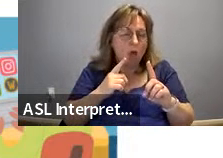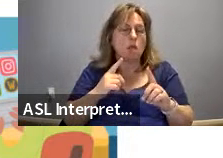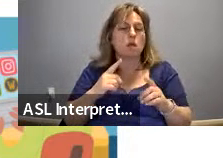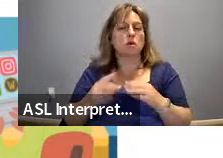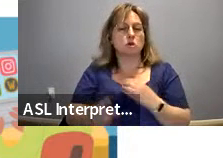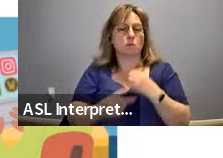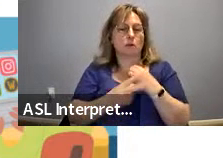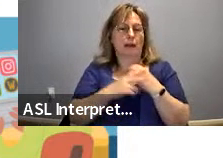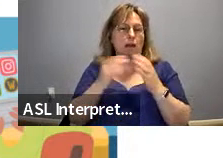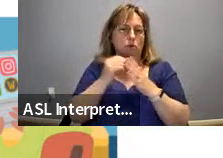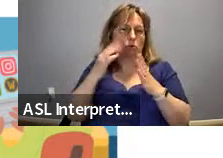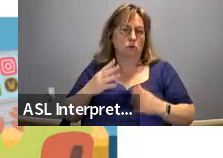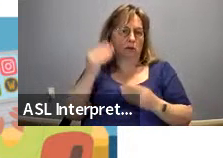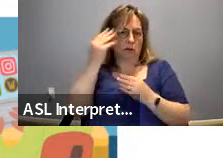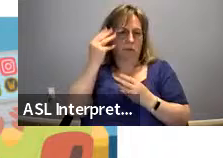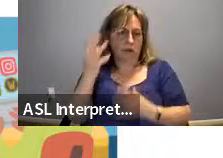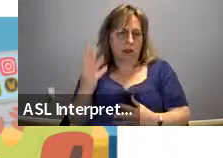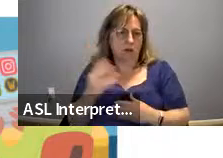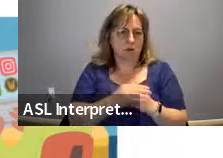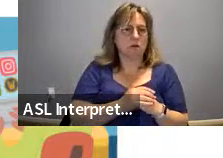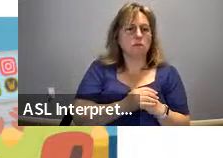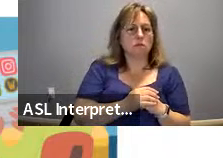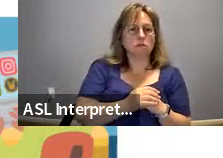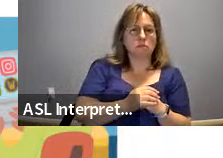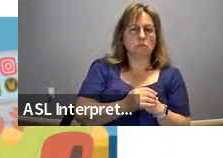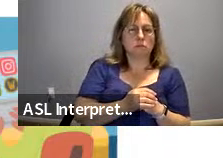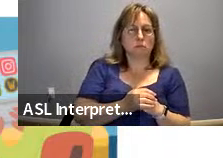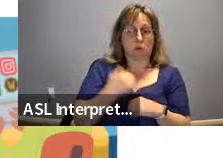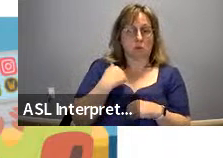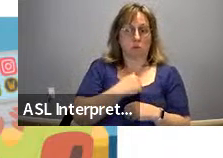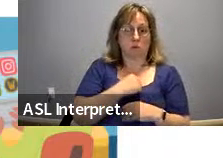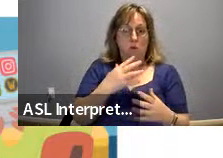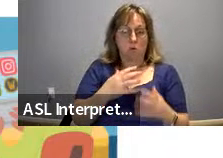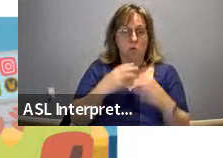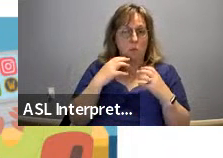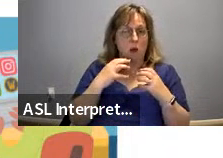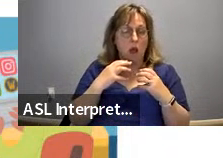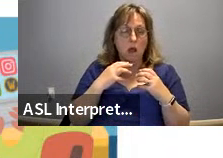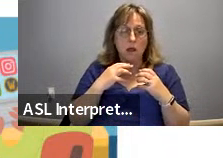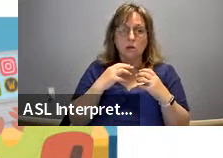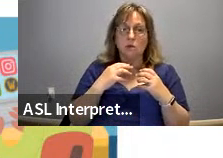hope to extend these practices within our community so student data is safe